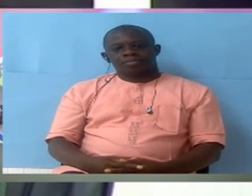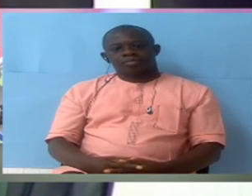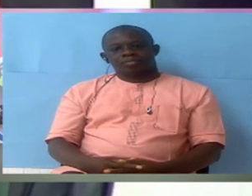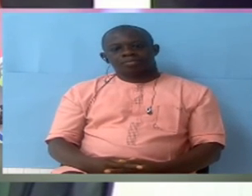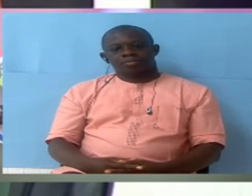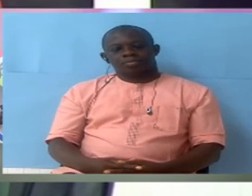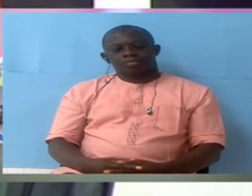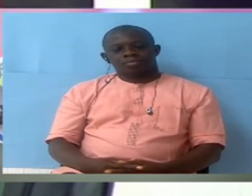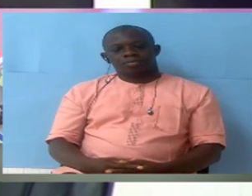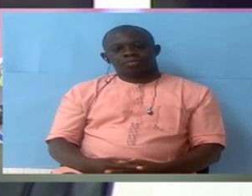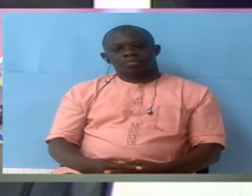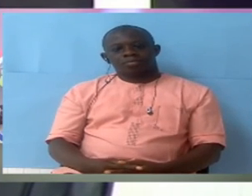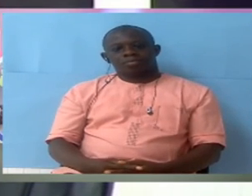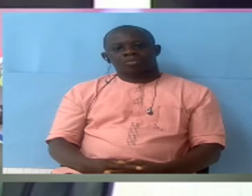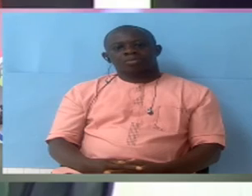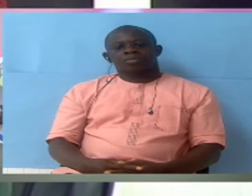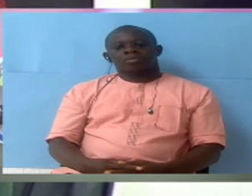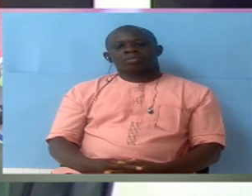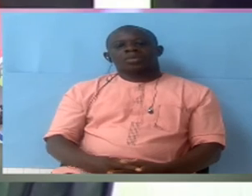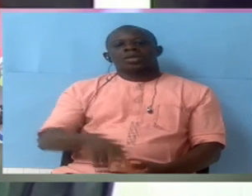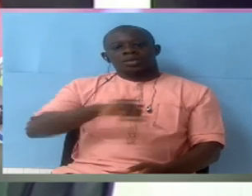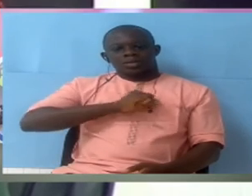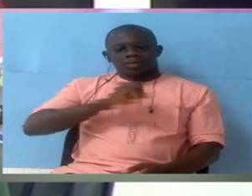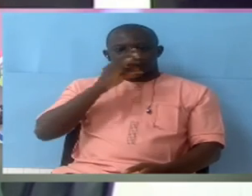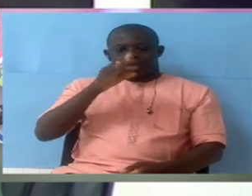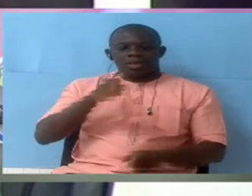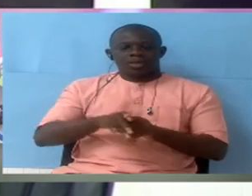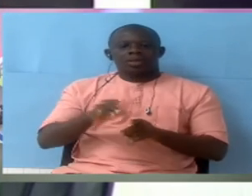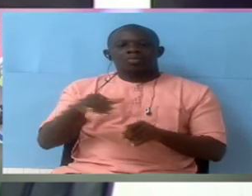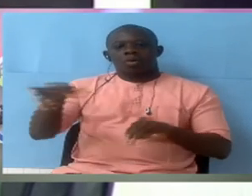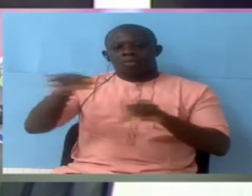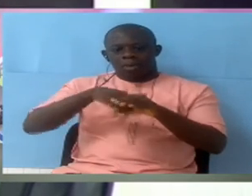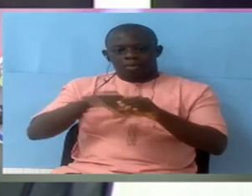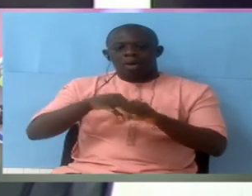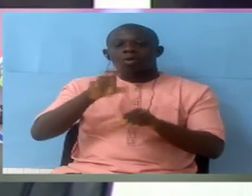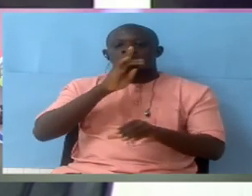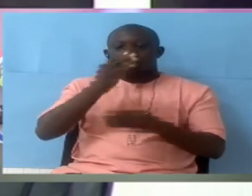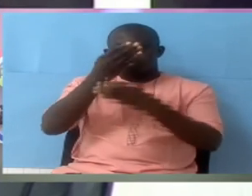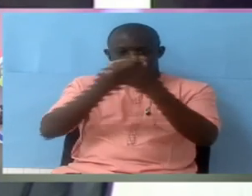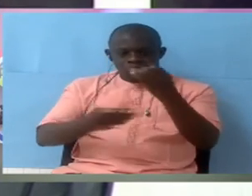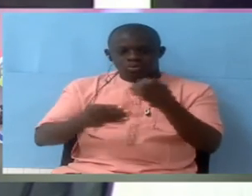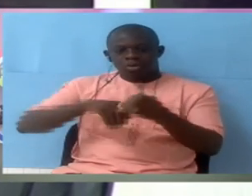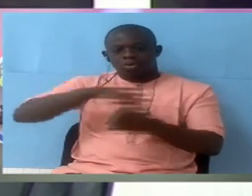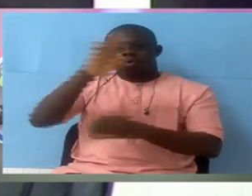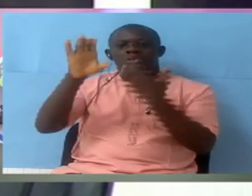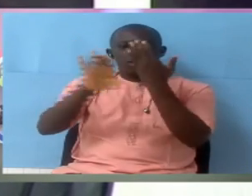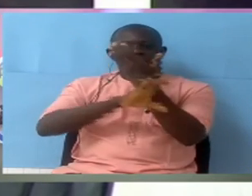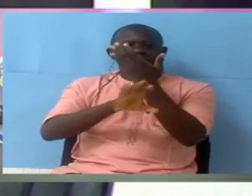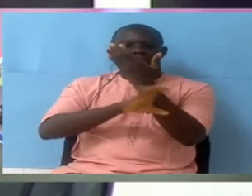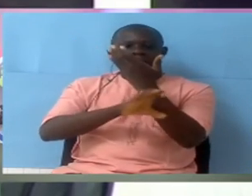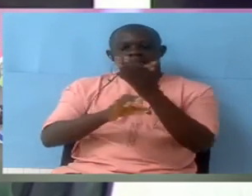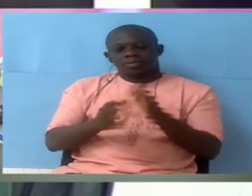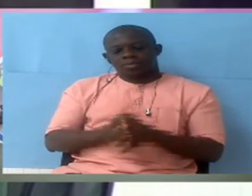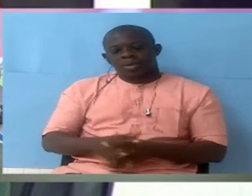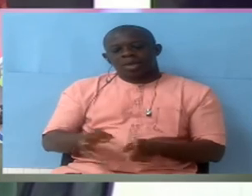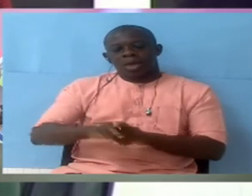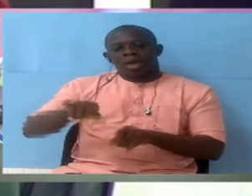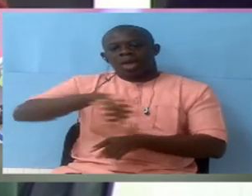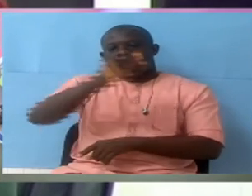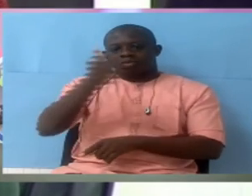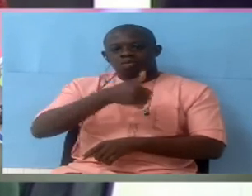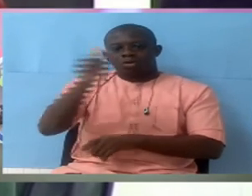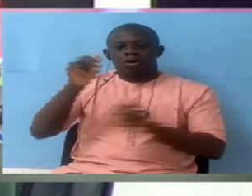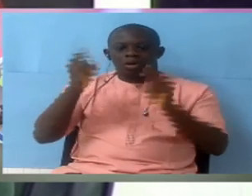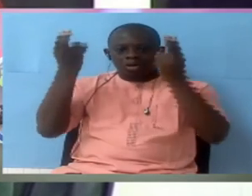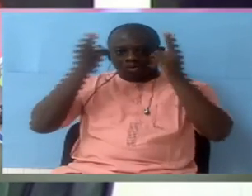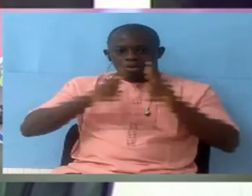those that escaped to Casamance. Mune dafa bokka ci ñi nga xamne ñu recce daw dem Casamance. And some of the